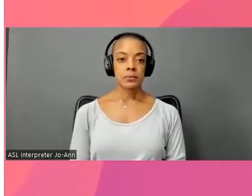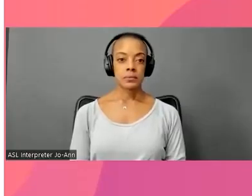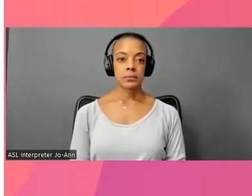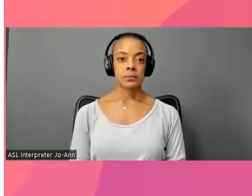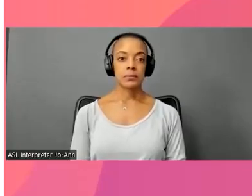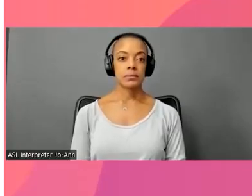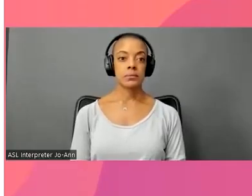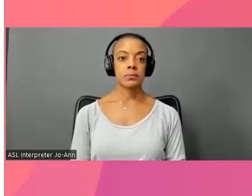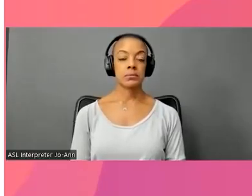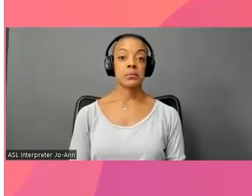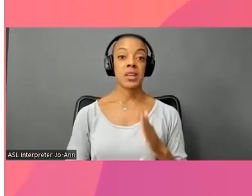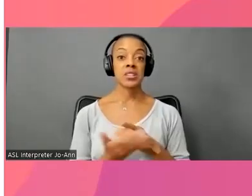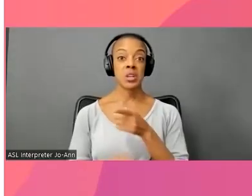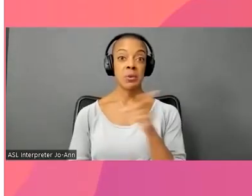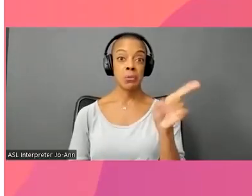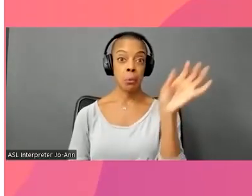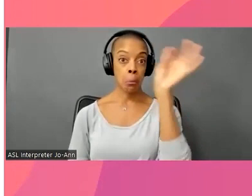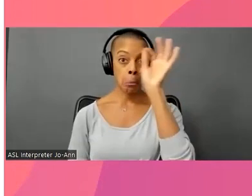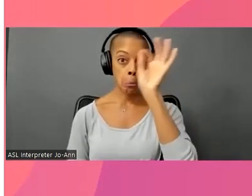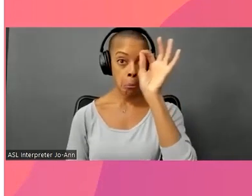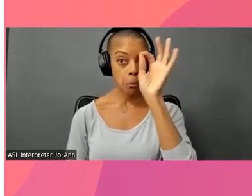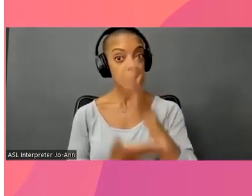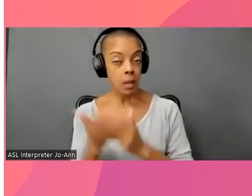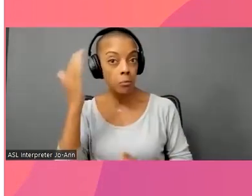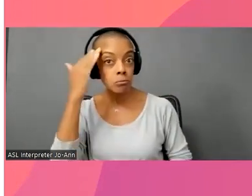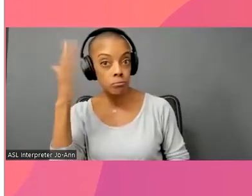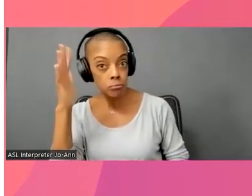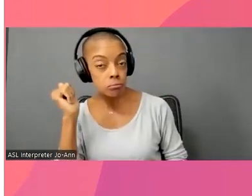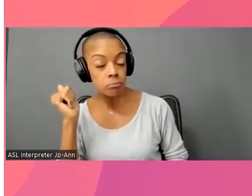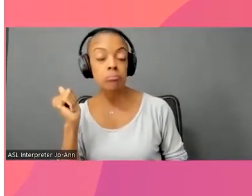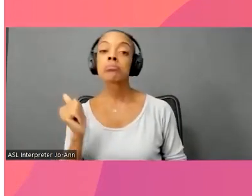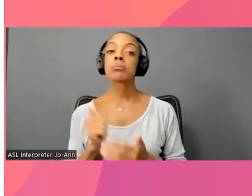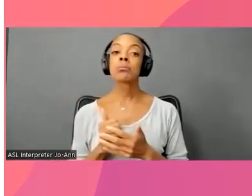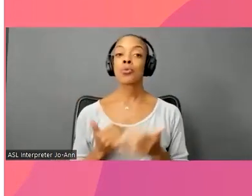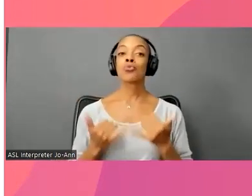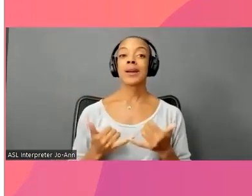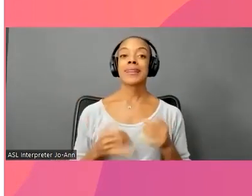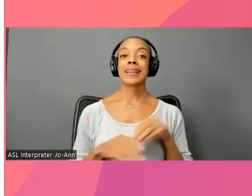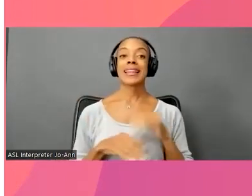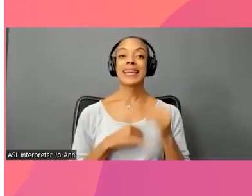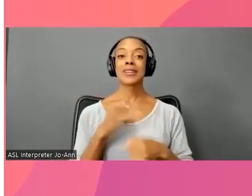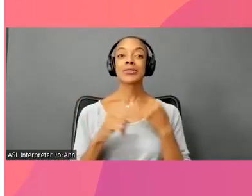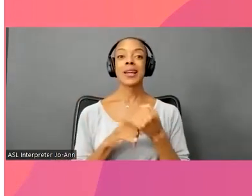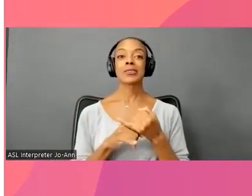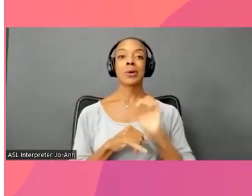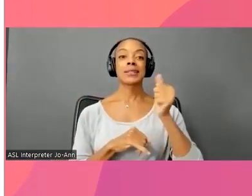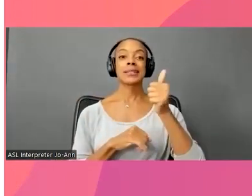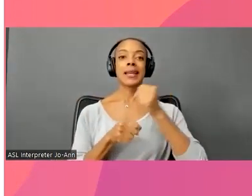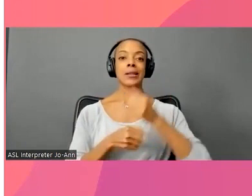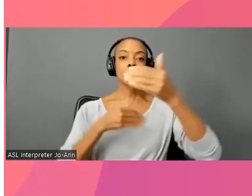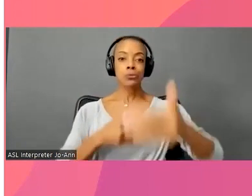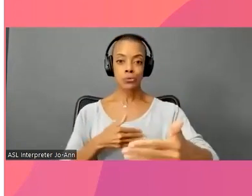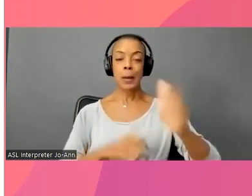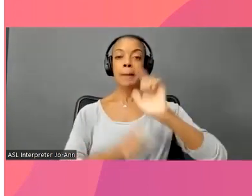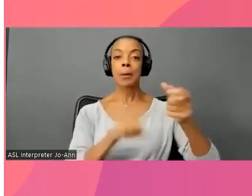Some of you might not know, and some of you may know, but we are currently in the International Decade for People of African Descent